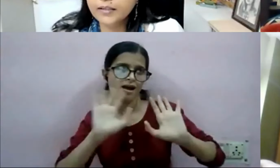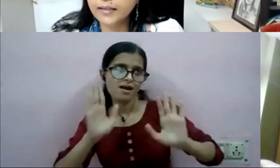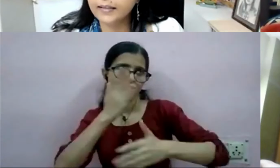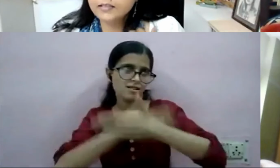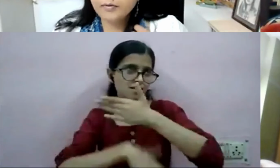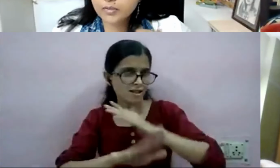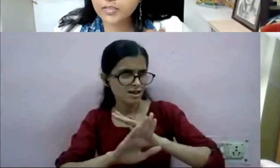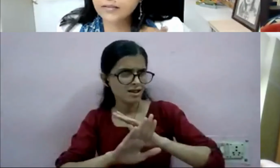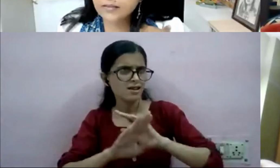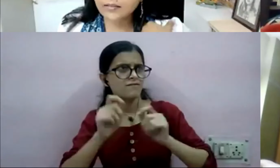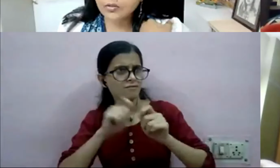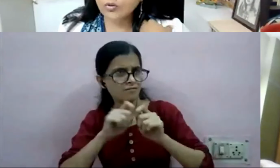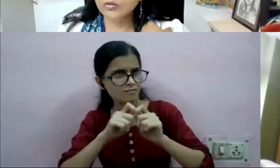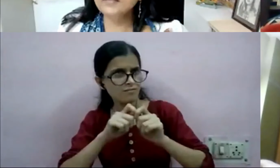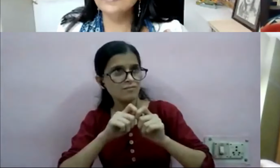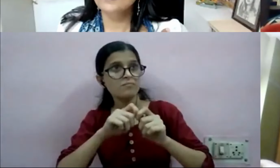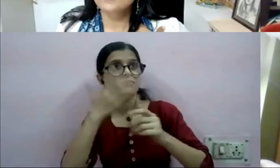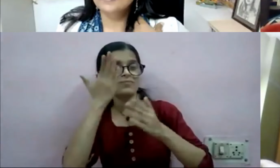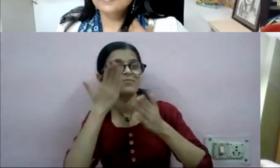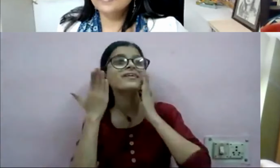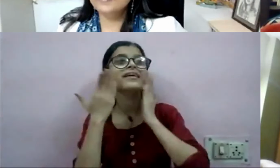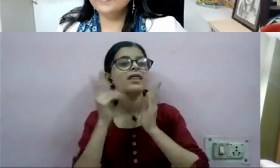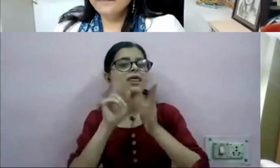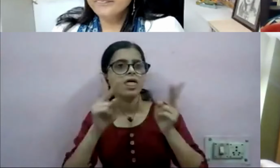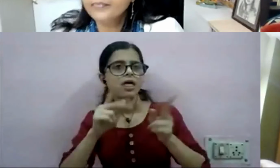women working as beauticians and so on.